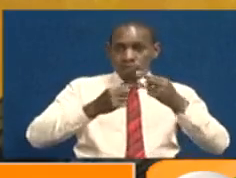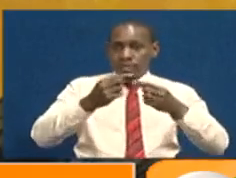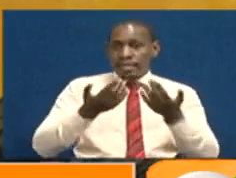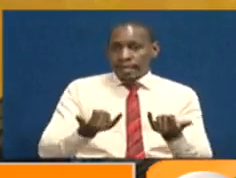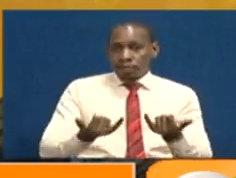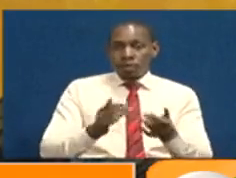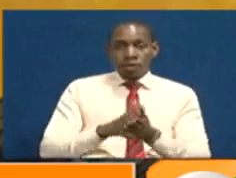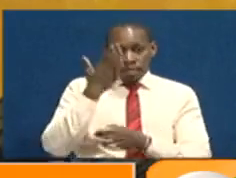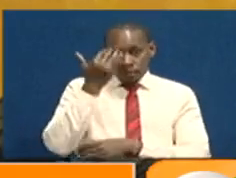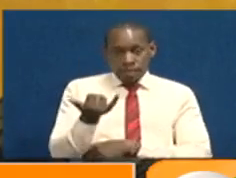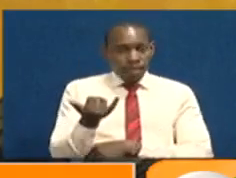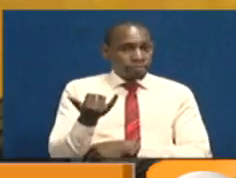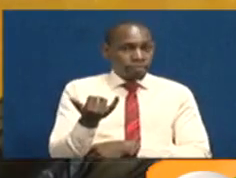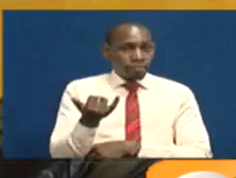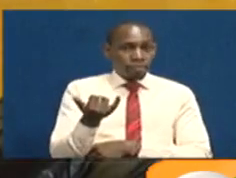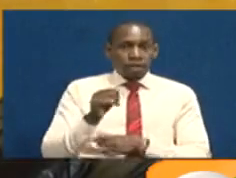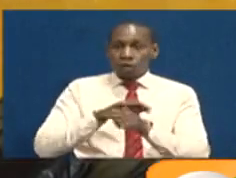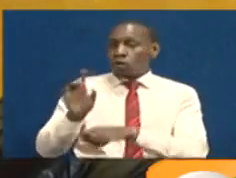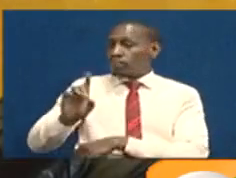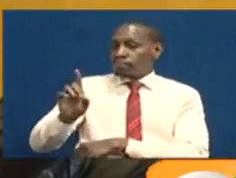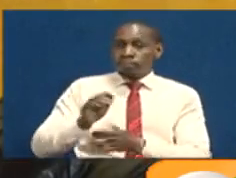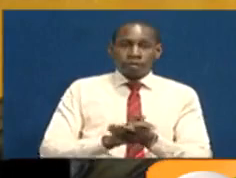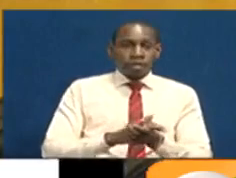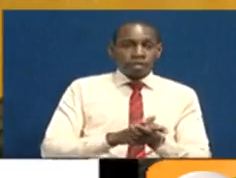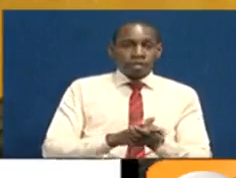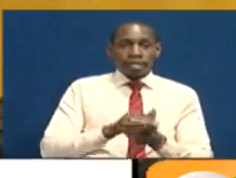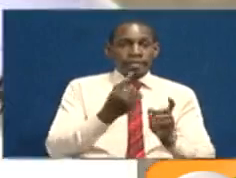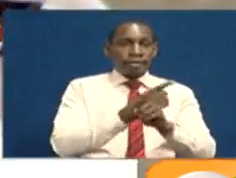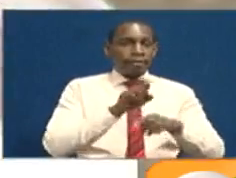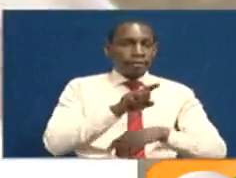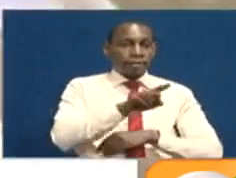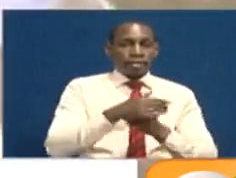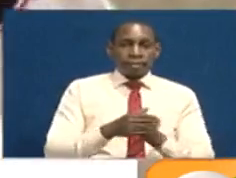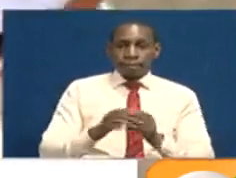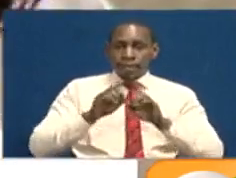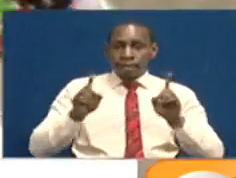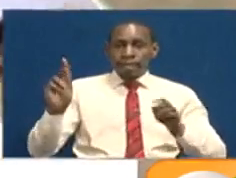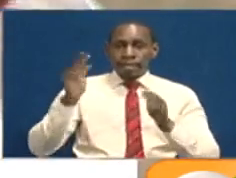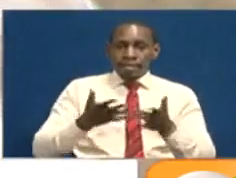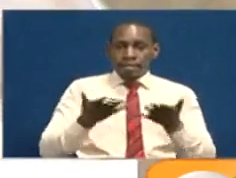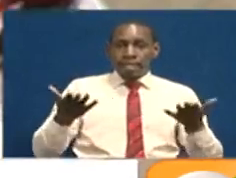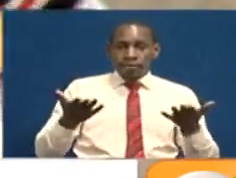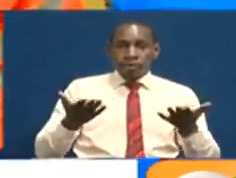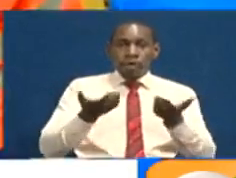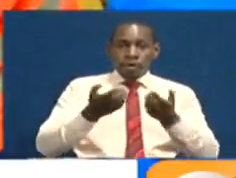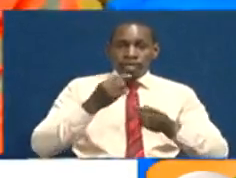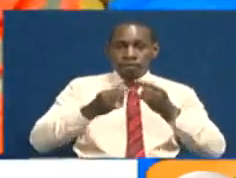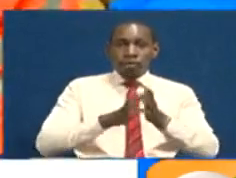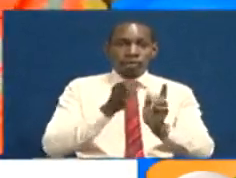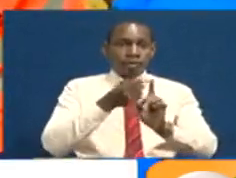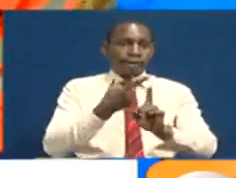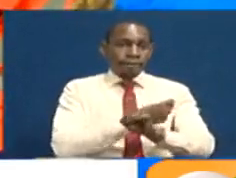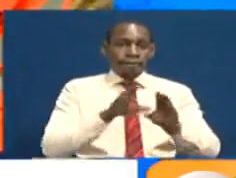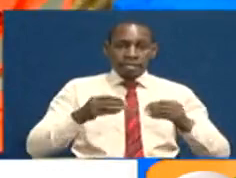that we are seeing, is not because of COVID, it is because of other viruses. Hata hivyo, Wakenya wametakiwa kuendelea kupata